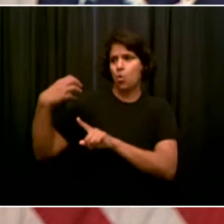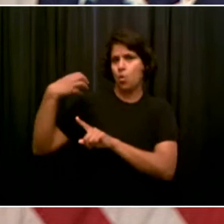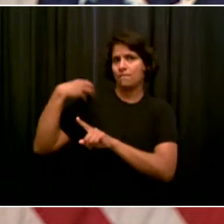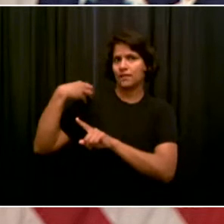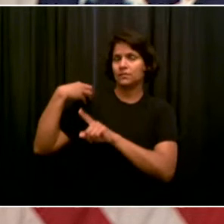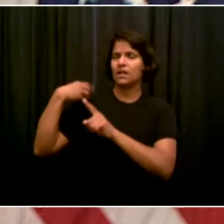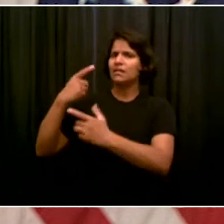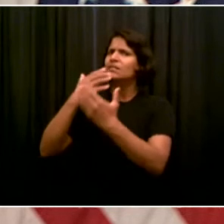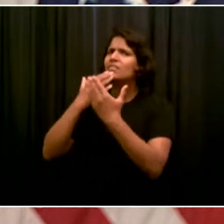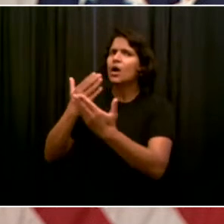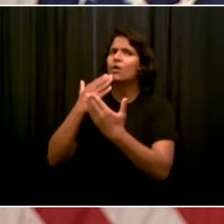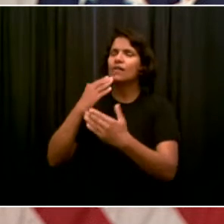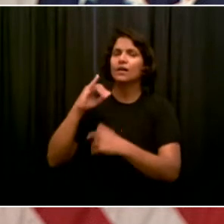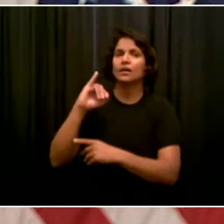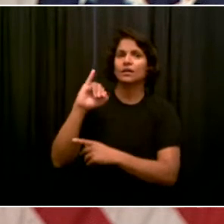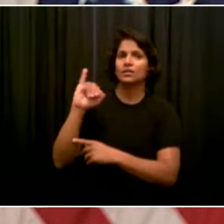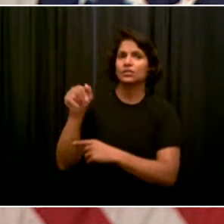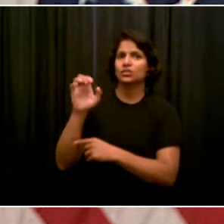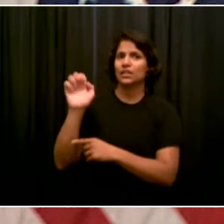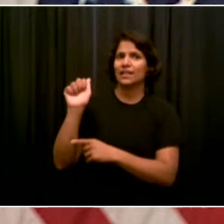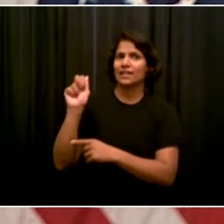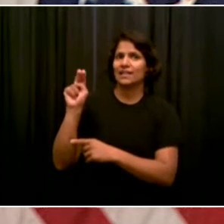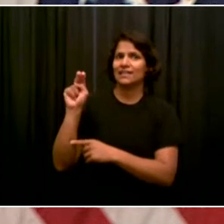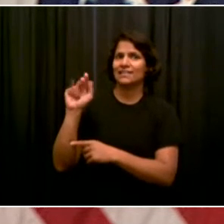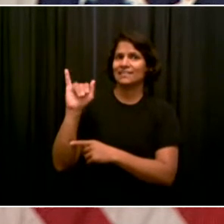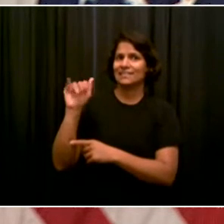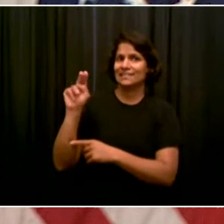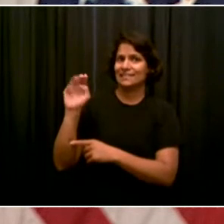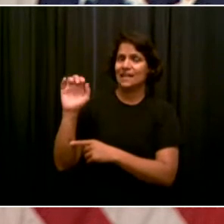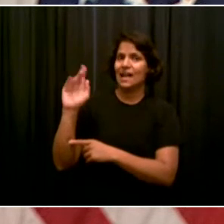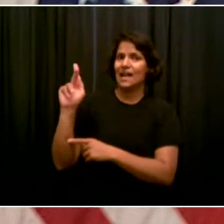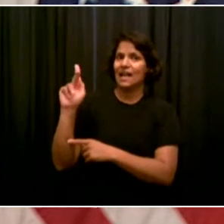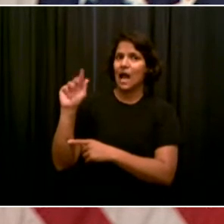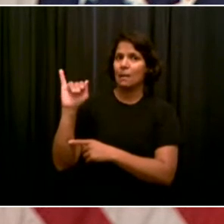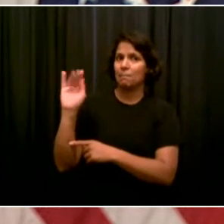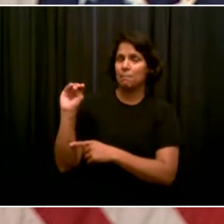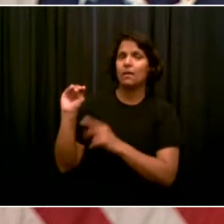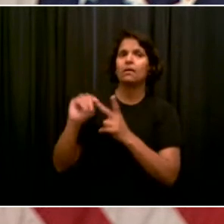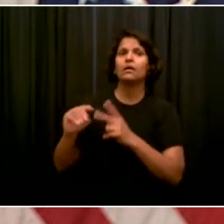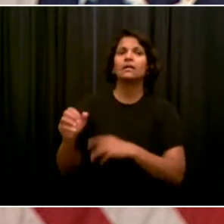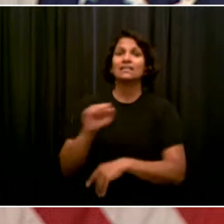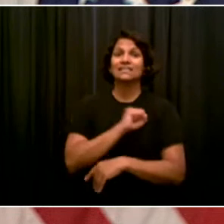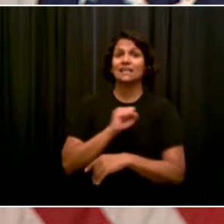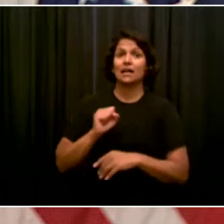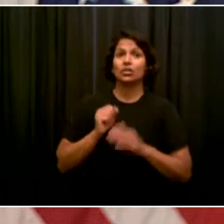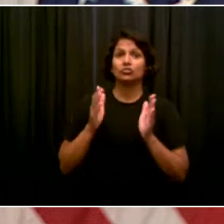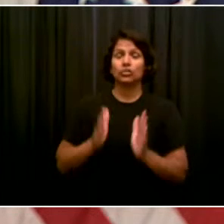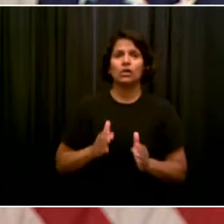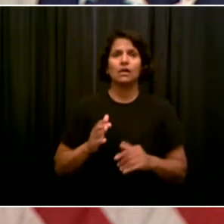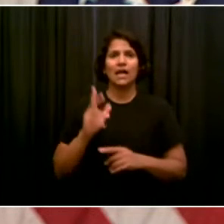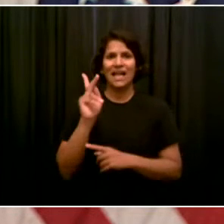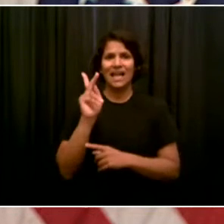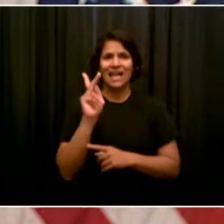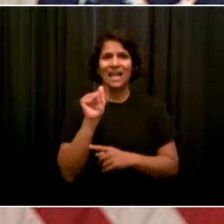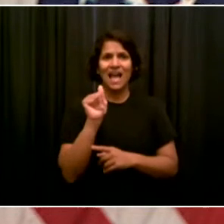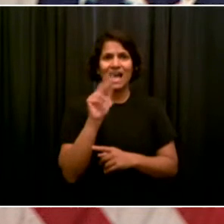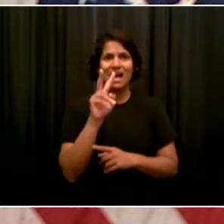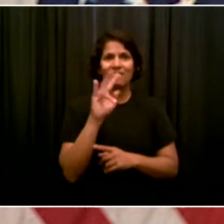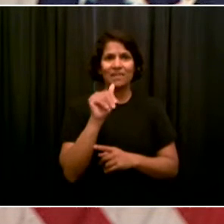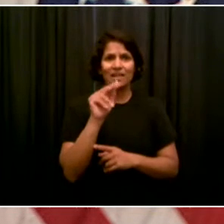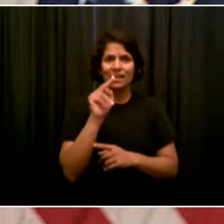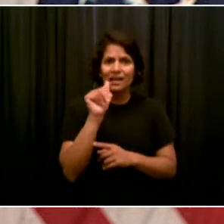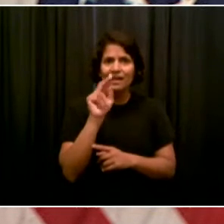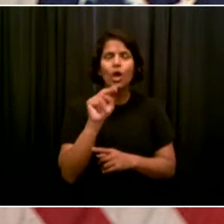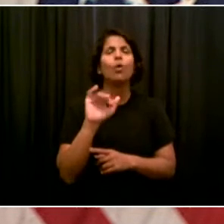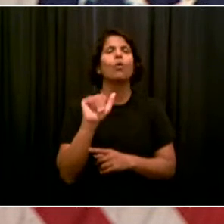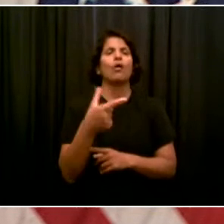announcement today without her. Senator Kavanaugh and Assemblymember Simon, who you'll be hearing from in a few minutes, who've been working